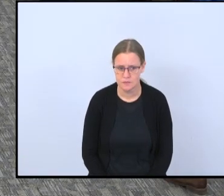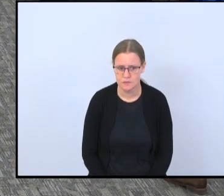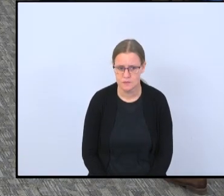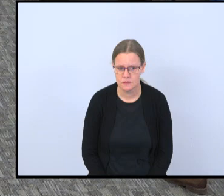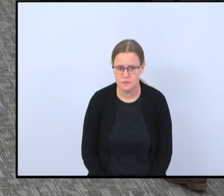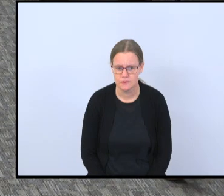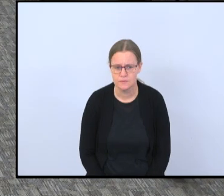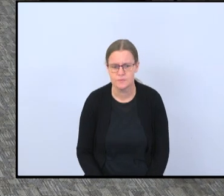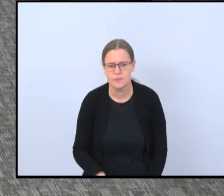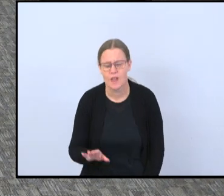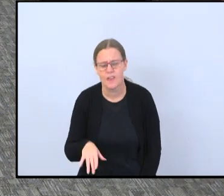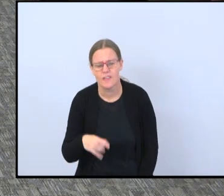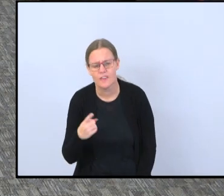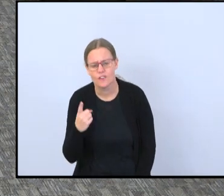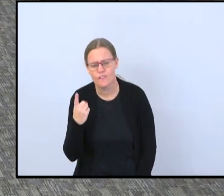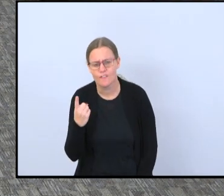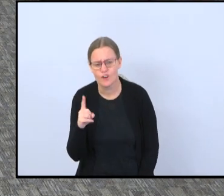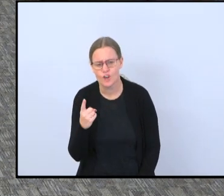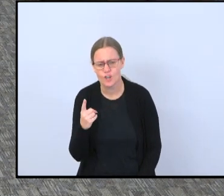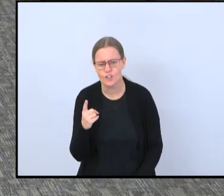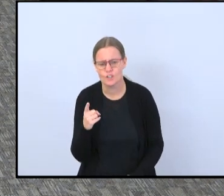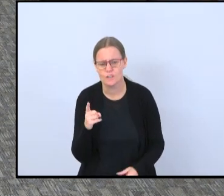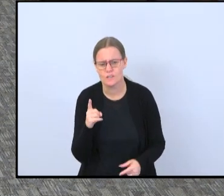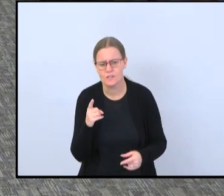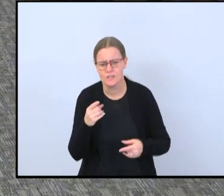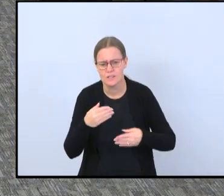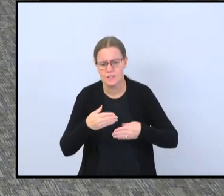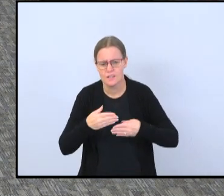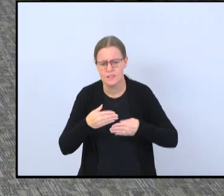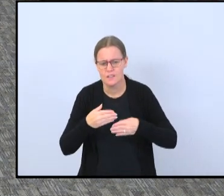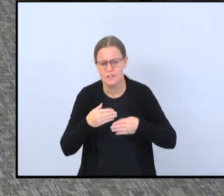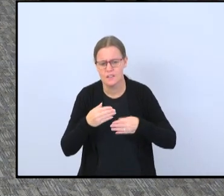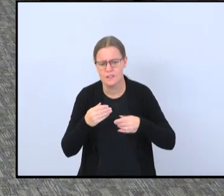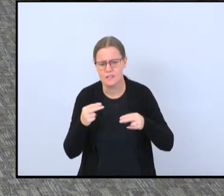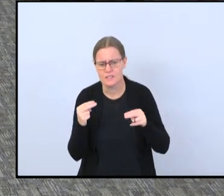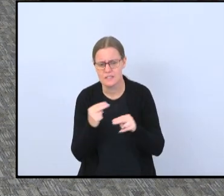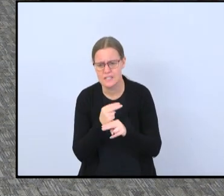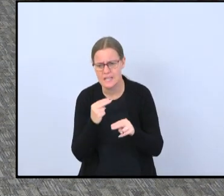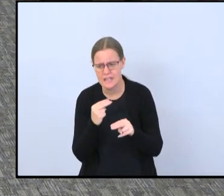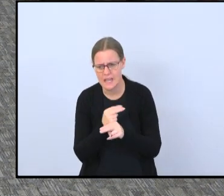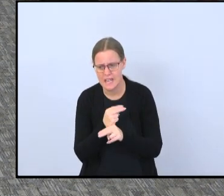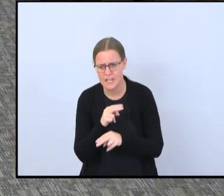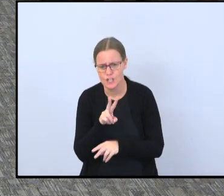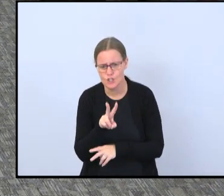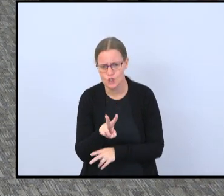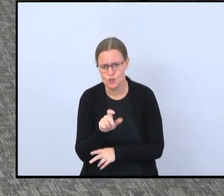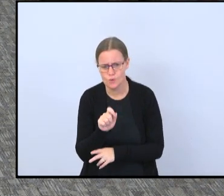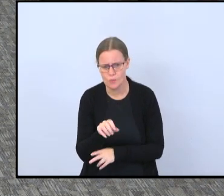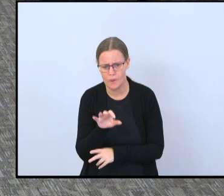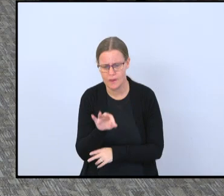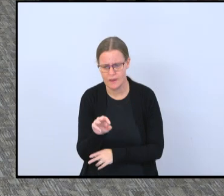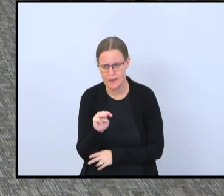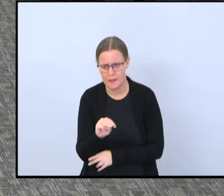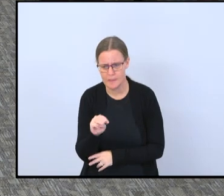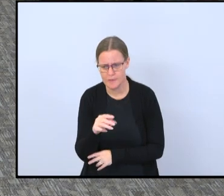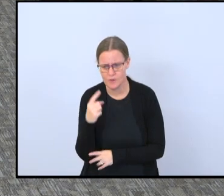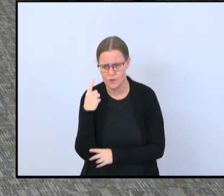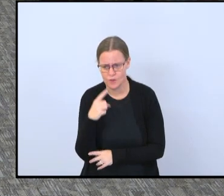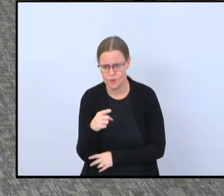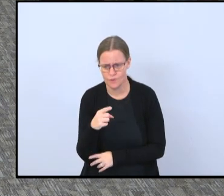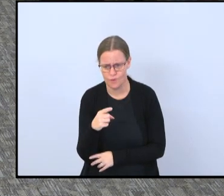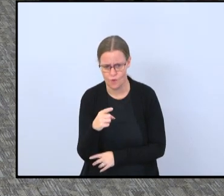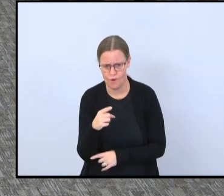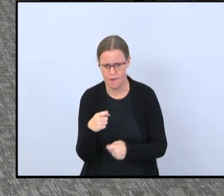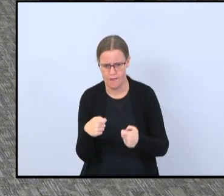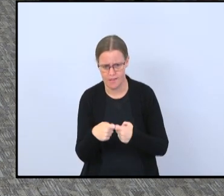I think your first slide said that our annual gas and electrical bill is 2.9 million, is that correct? I